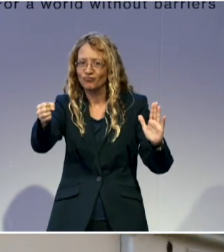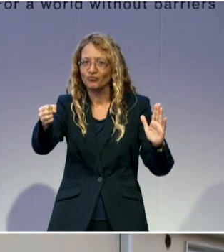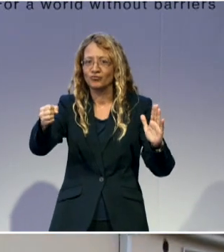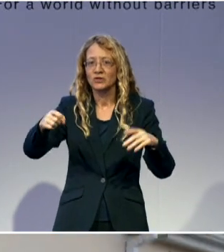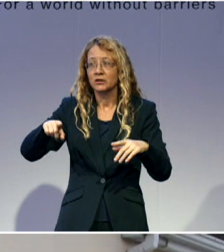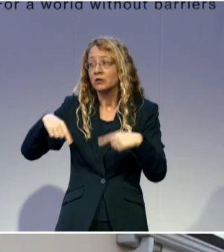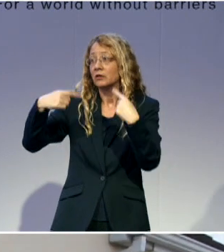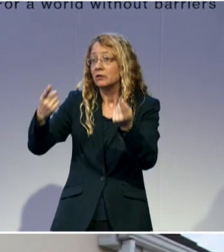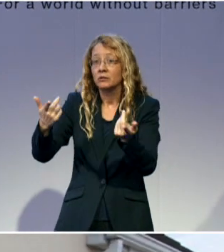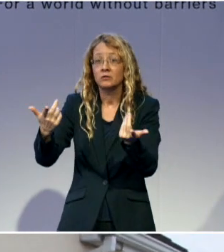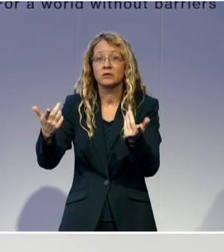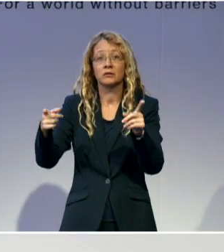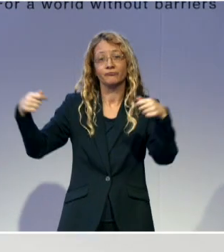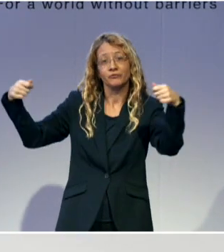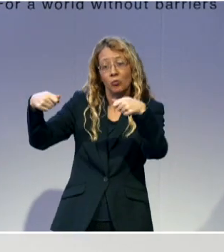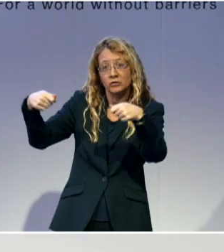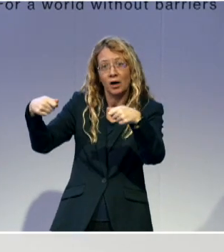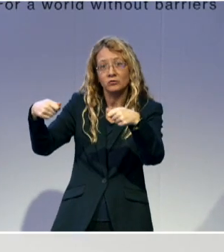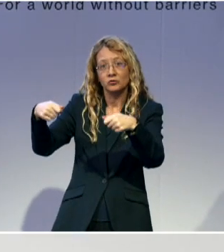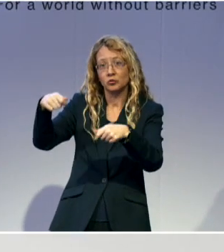and into the community.